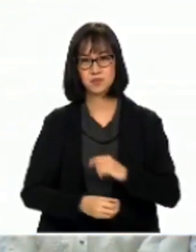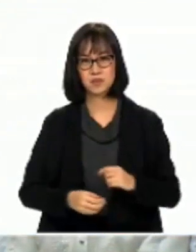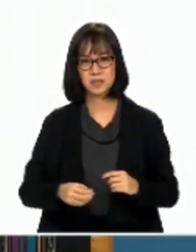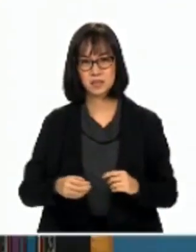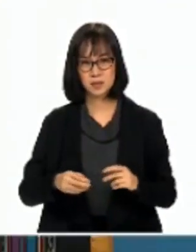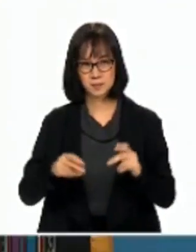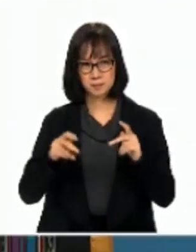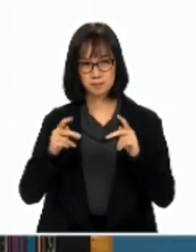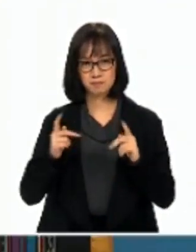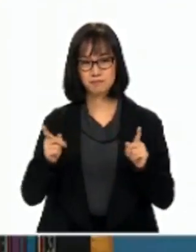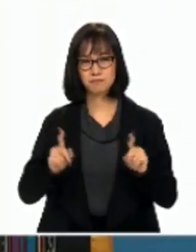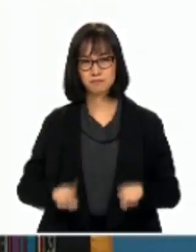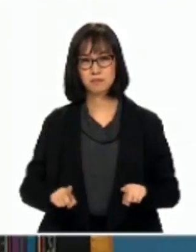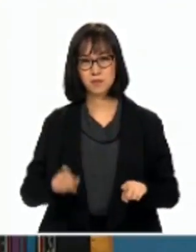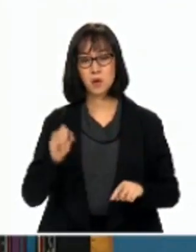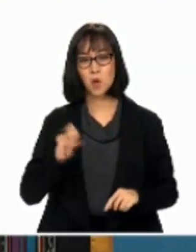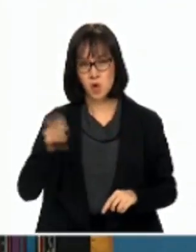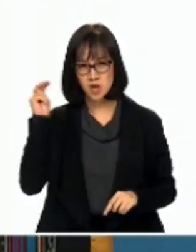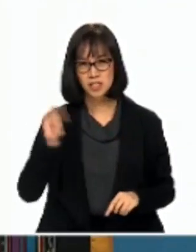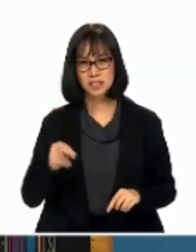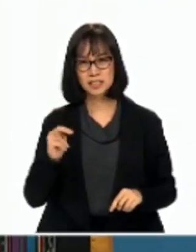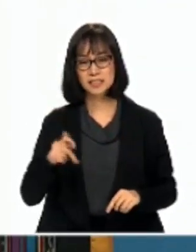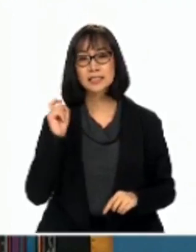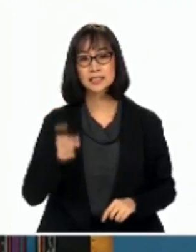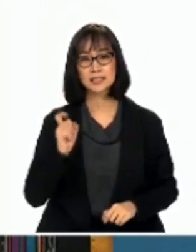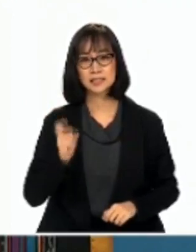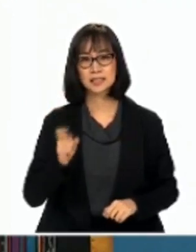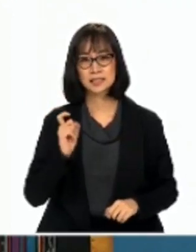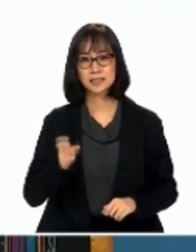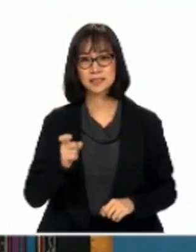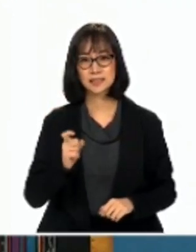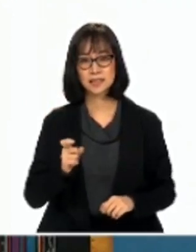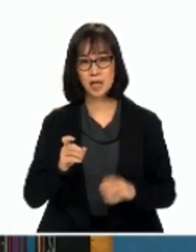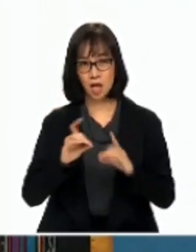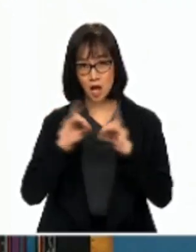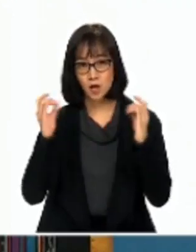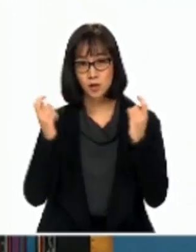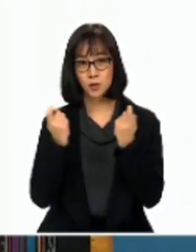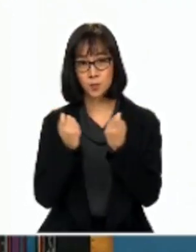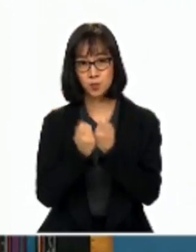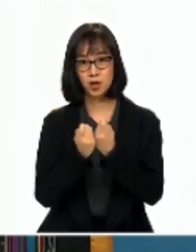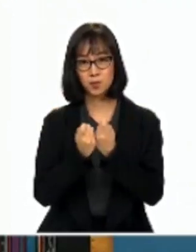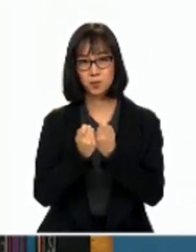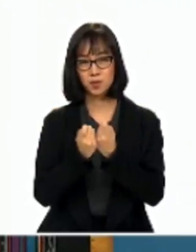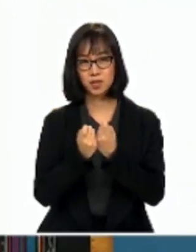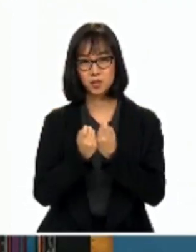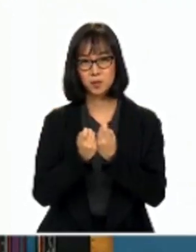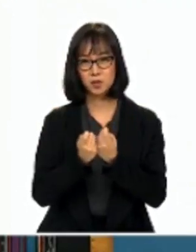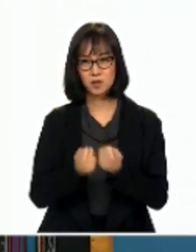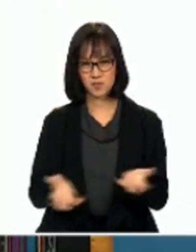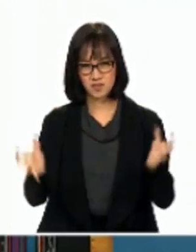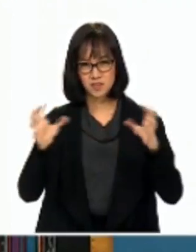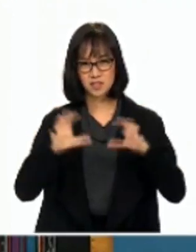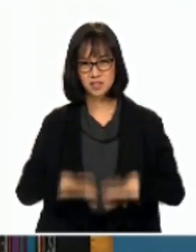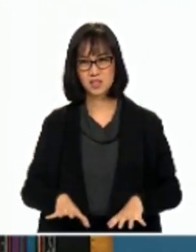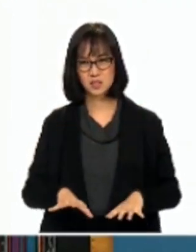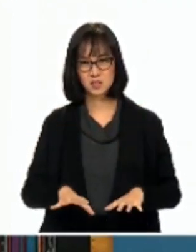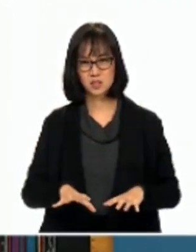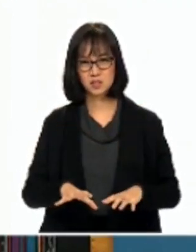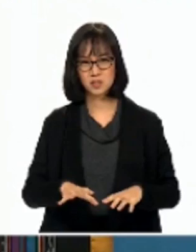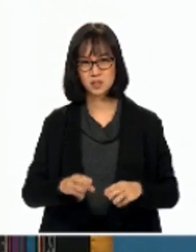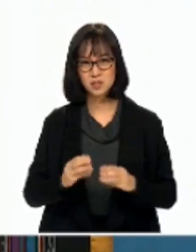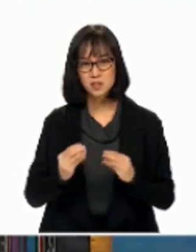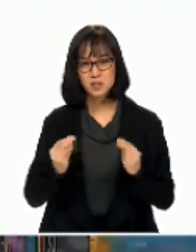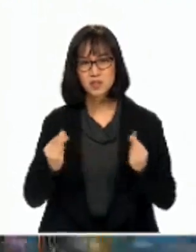to hasten the establishment of the Department of Disaster Resilience so